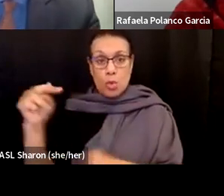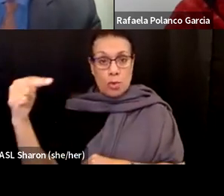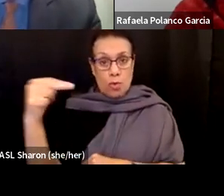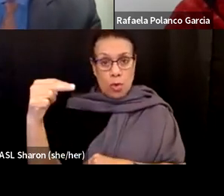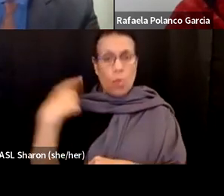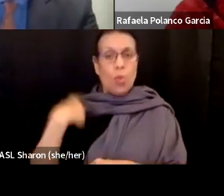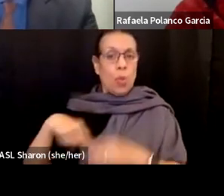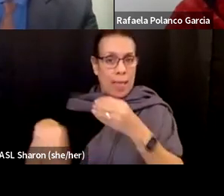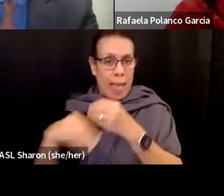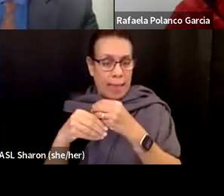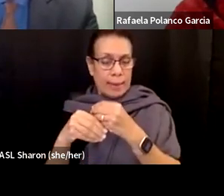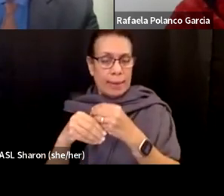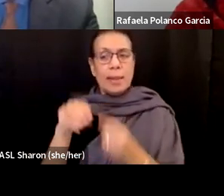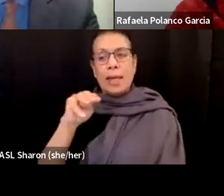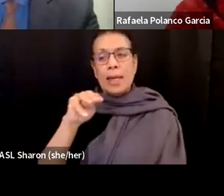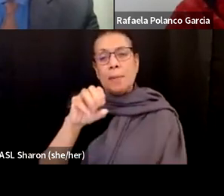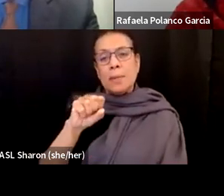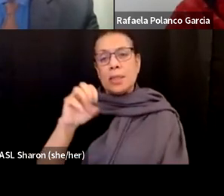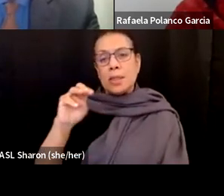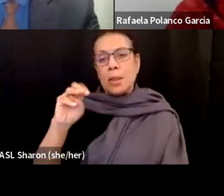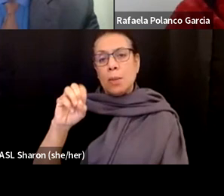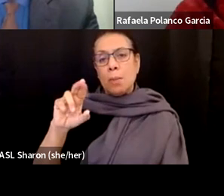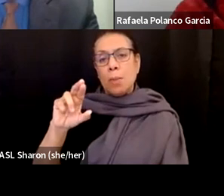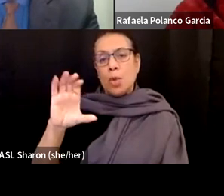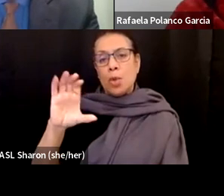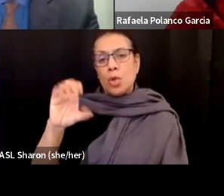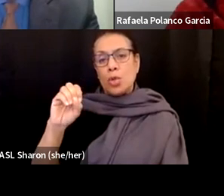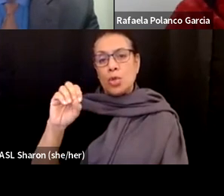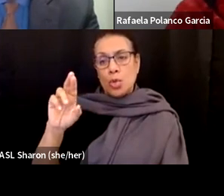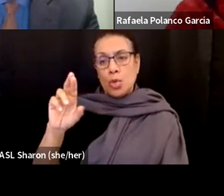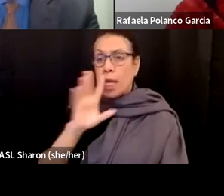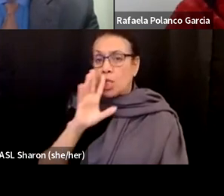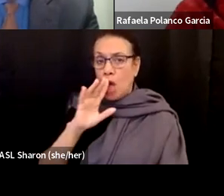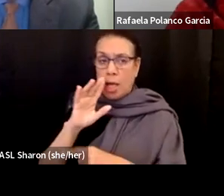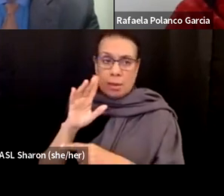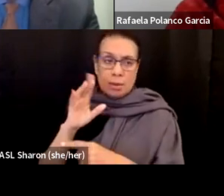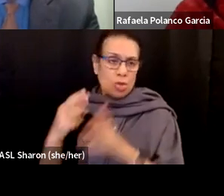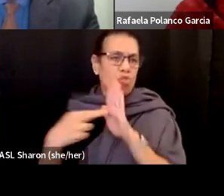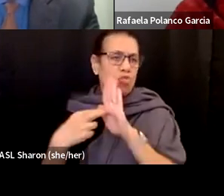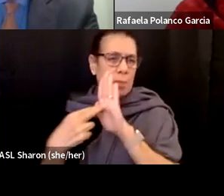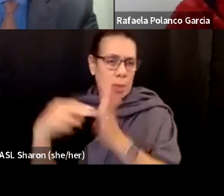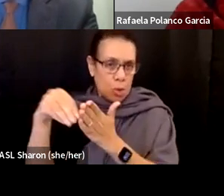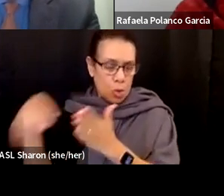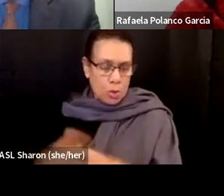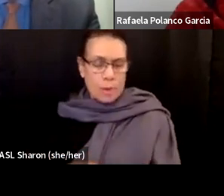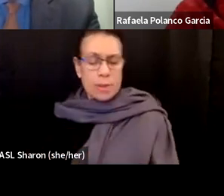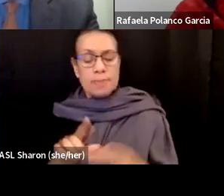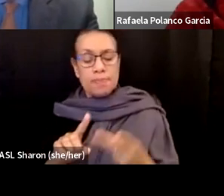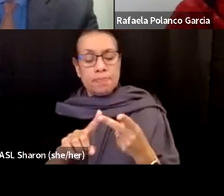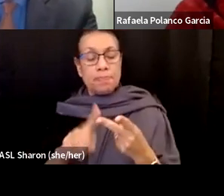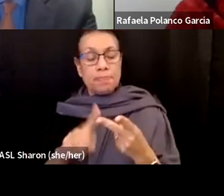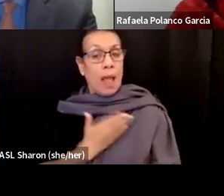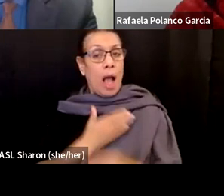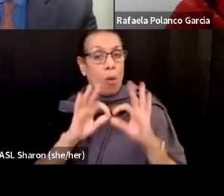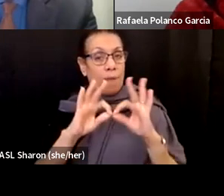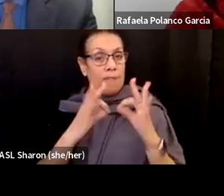certainly ms mercer can um speak also on behalf of the students and then i think our families have